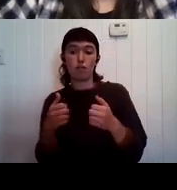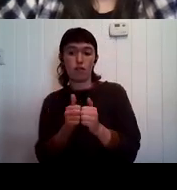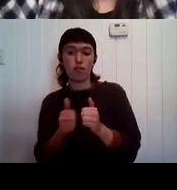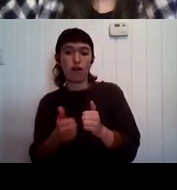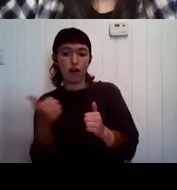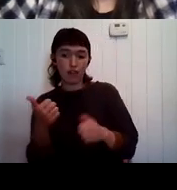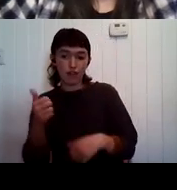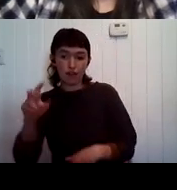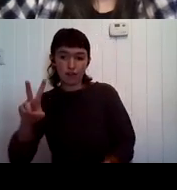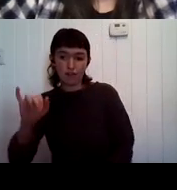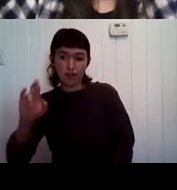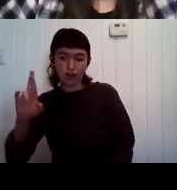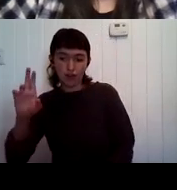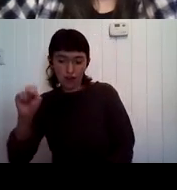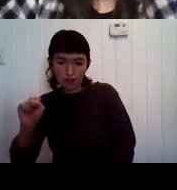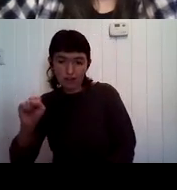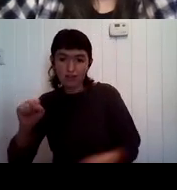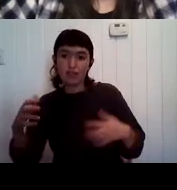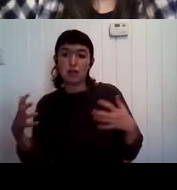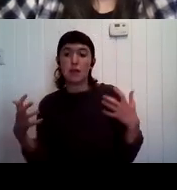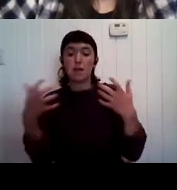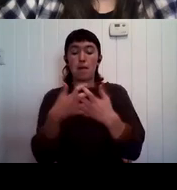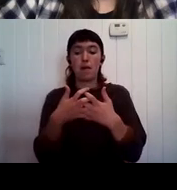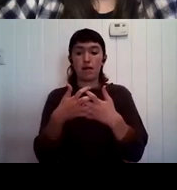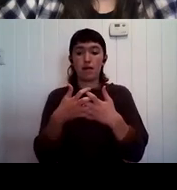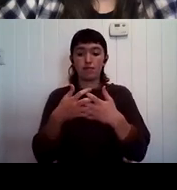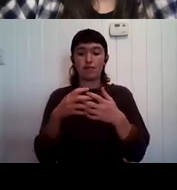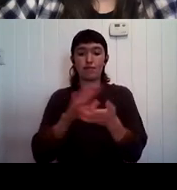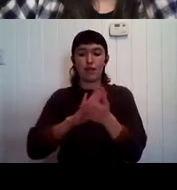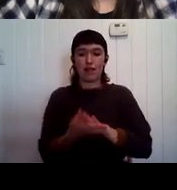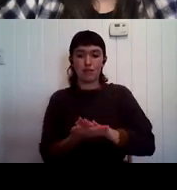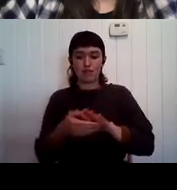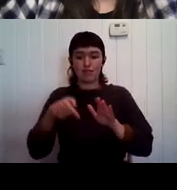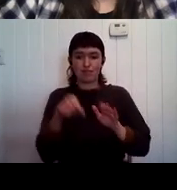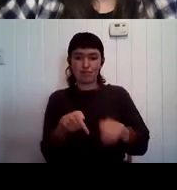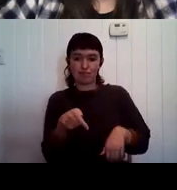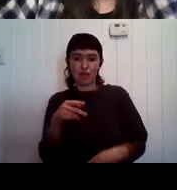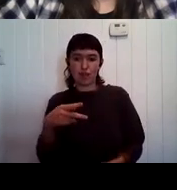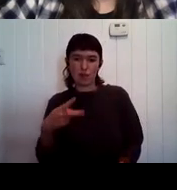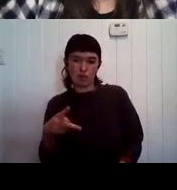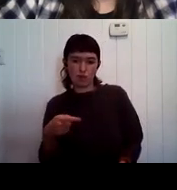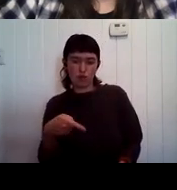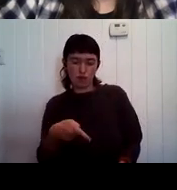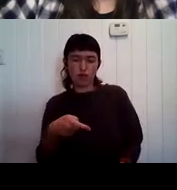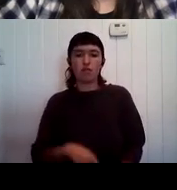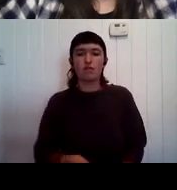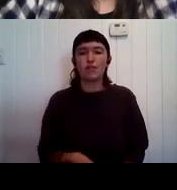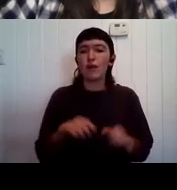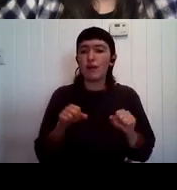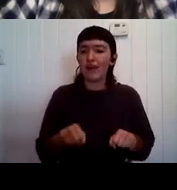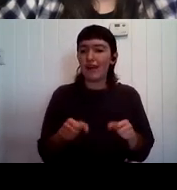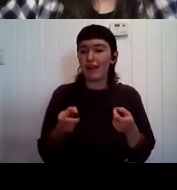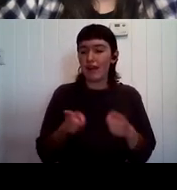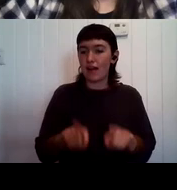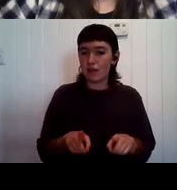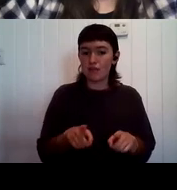new virus. Red plus blue equals purple. And that can happen in a lot of different organisms